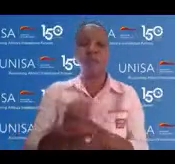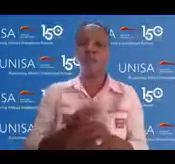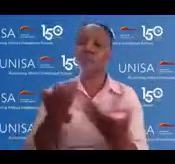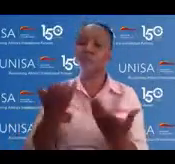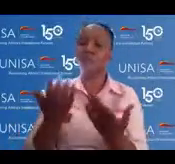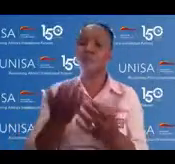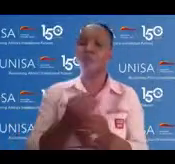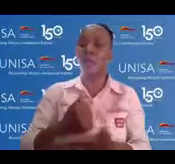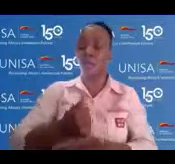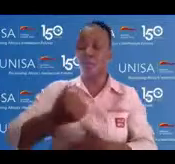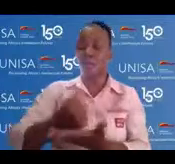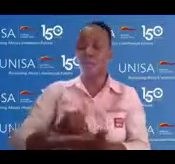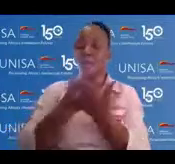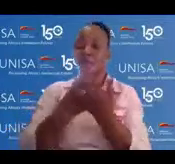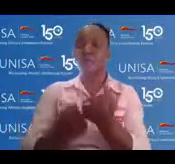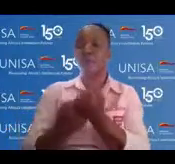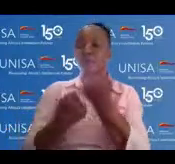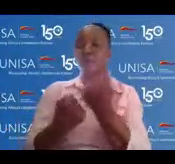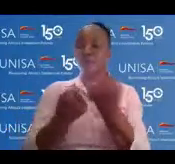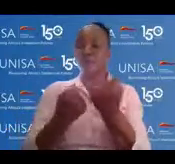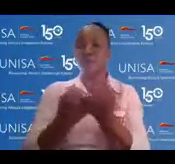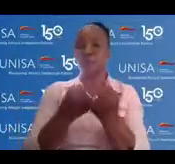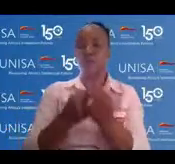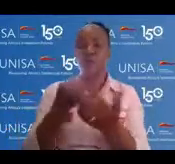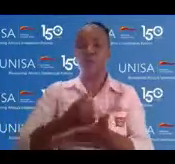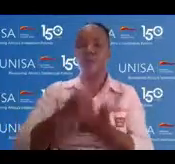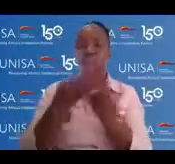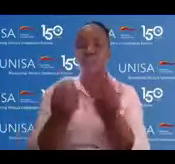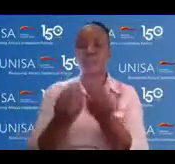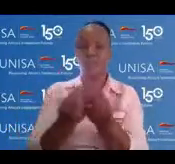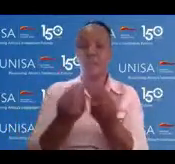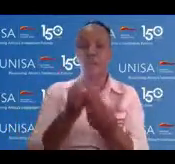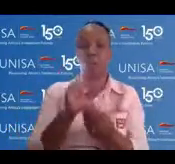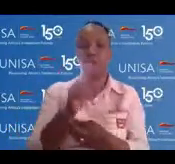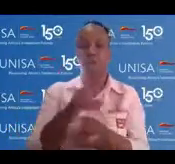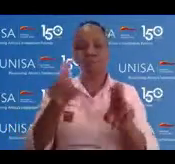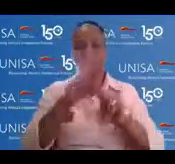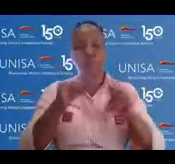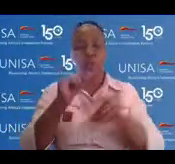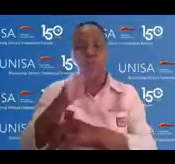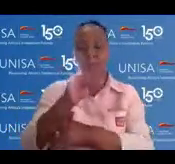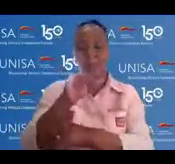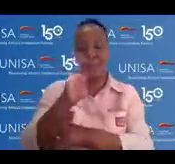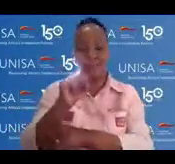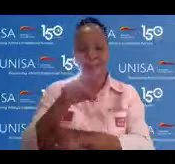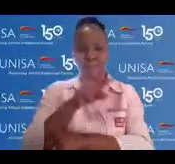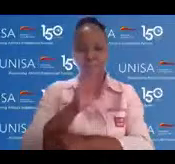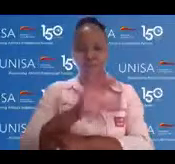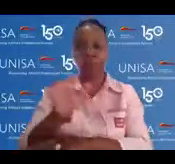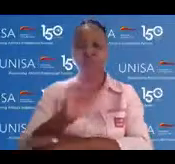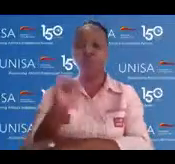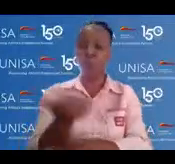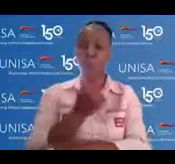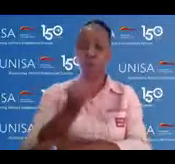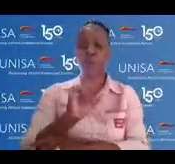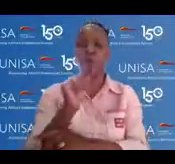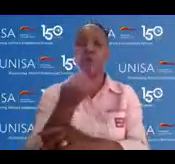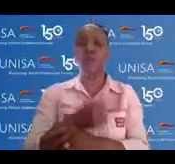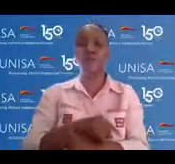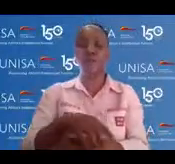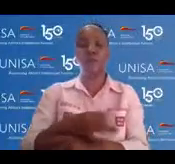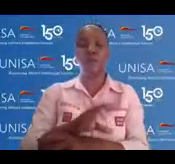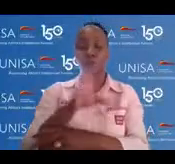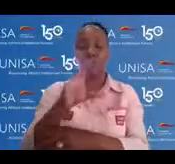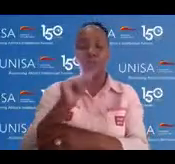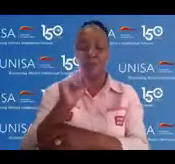super comfortable. Then we also look at Iris. Now please note, guys, Iris is not for everybody. It's only really for CSET students and those